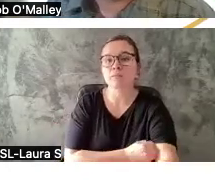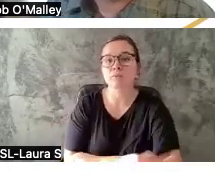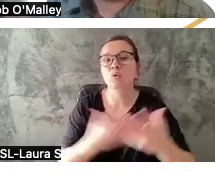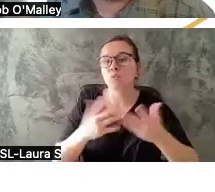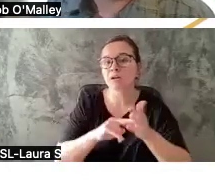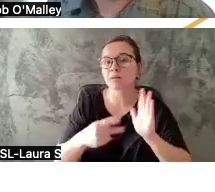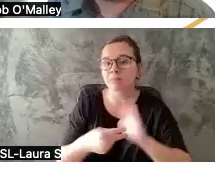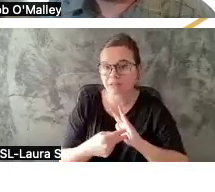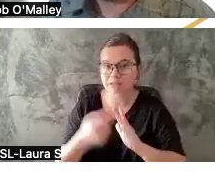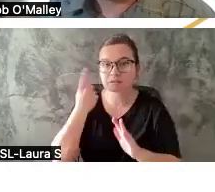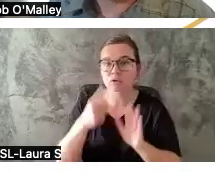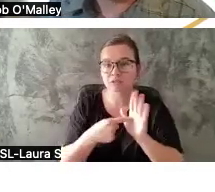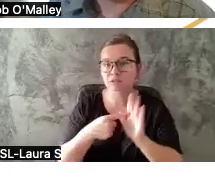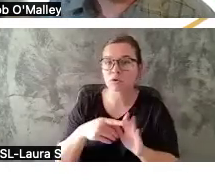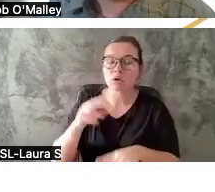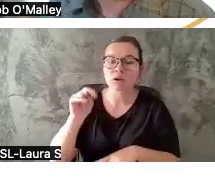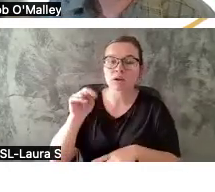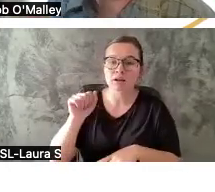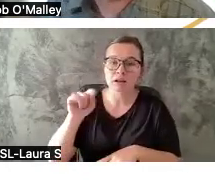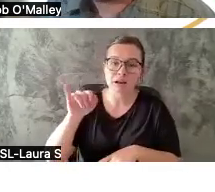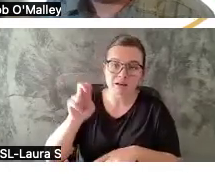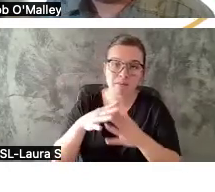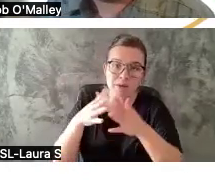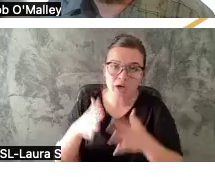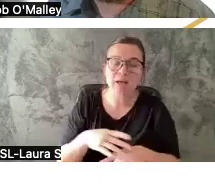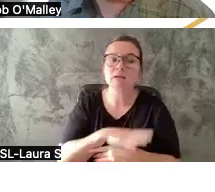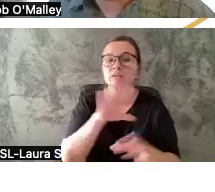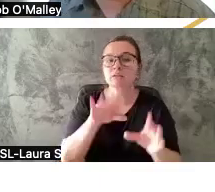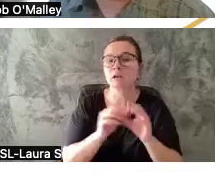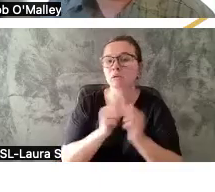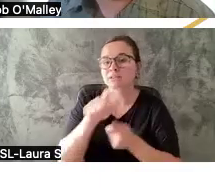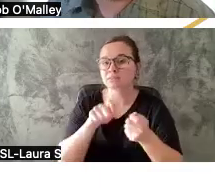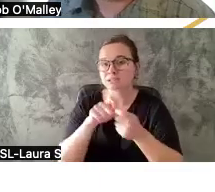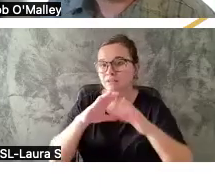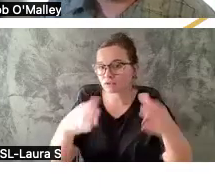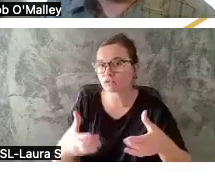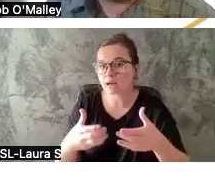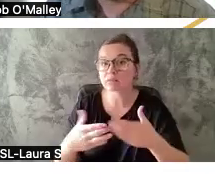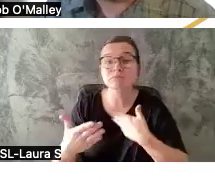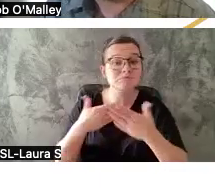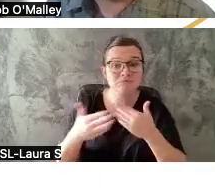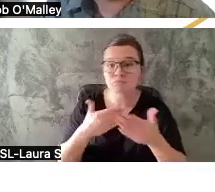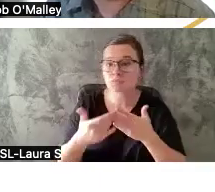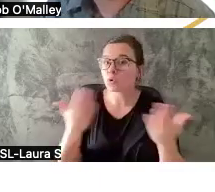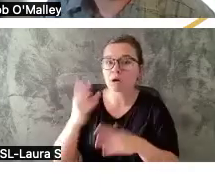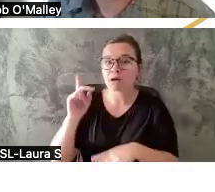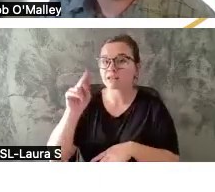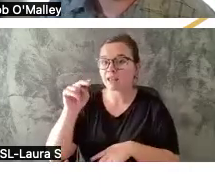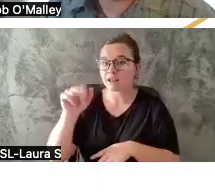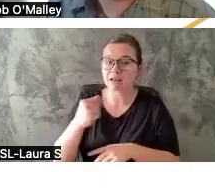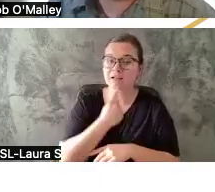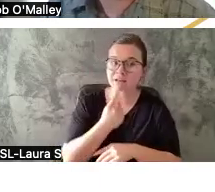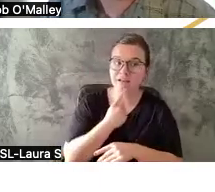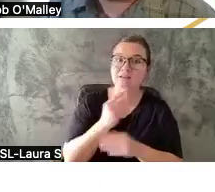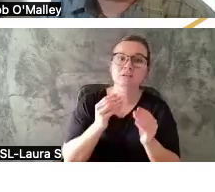mean to be, for example, Native American or, to be a member of a particular tribe. That regardless of what your DNA says, it's much